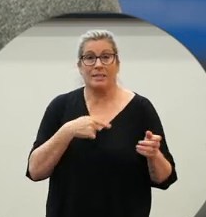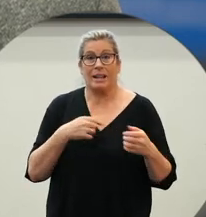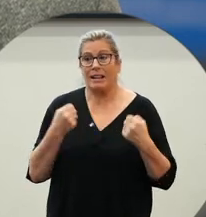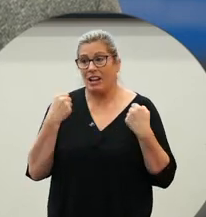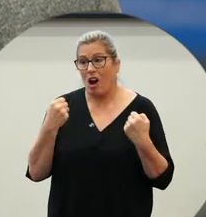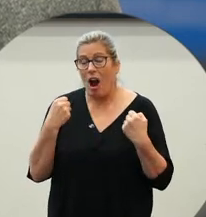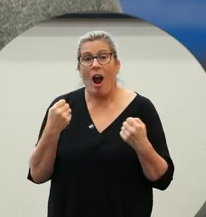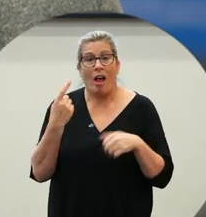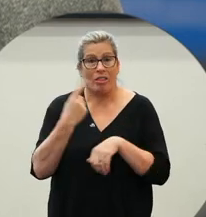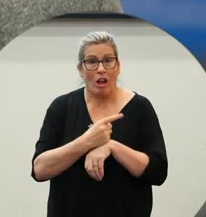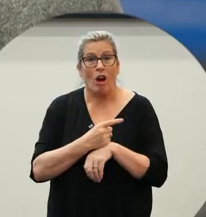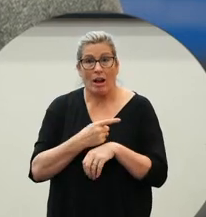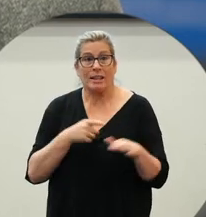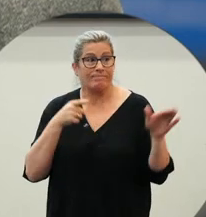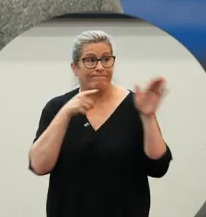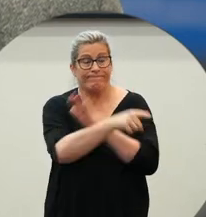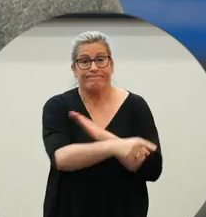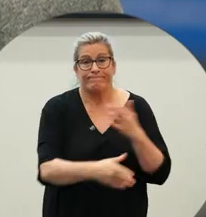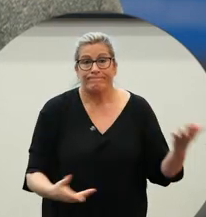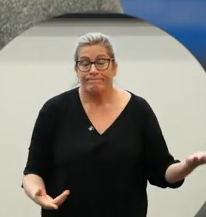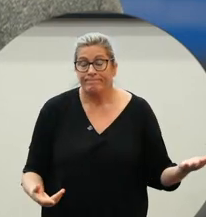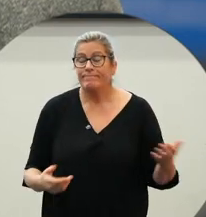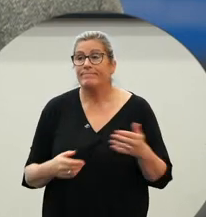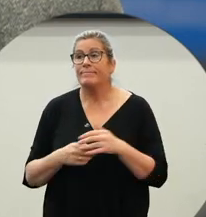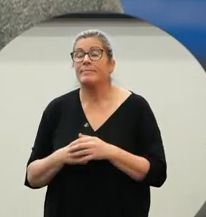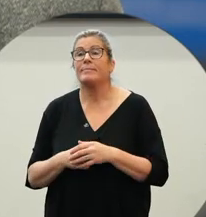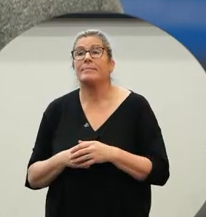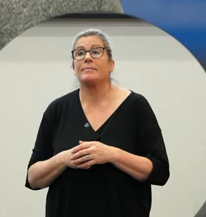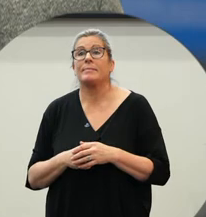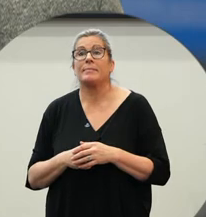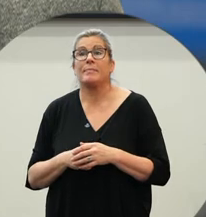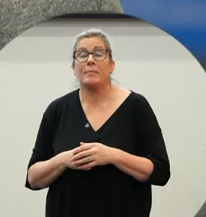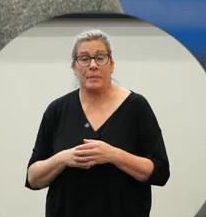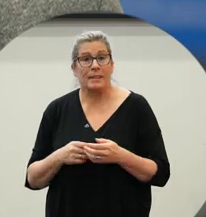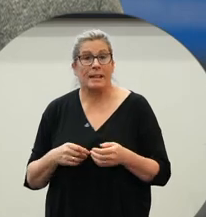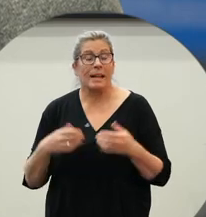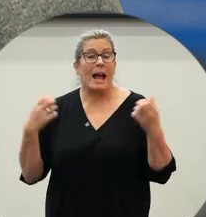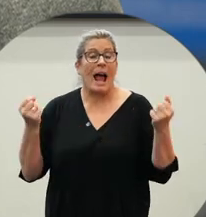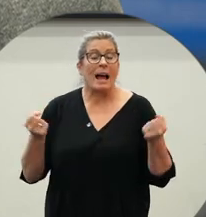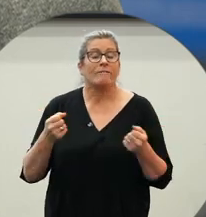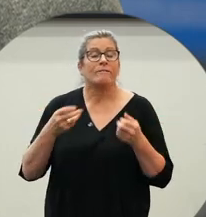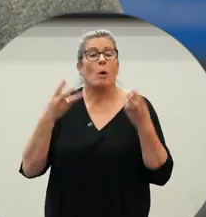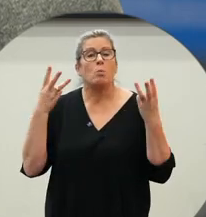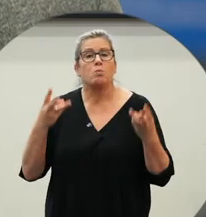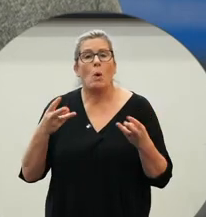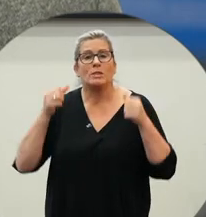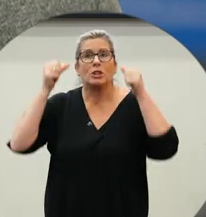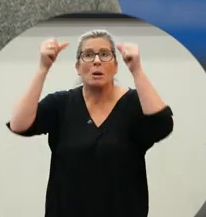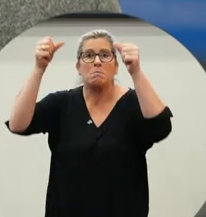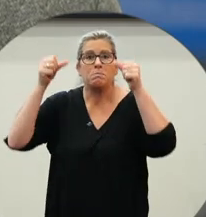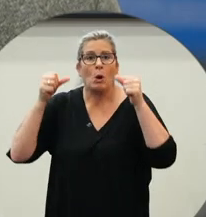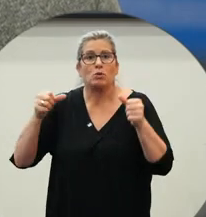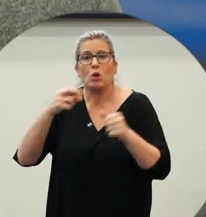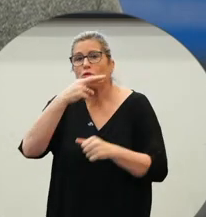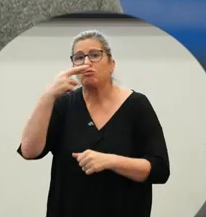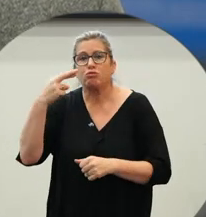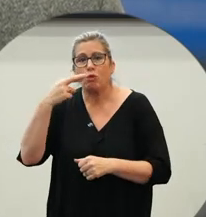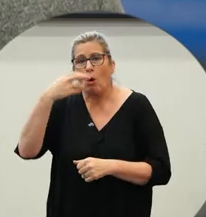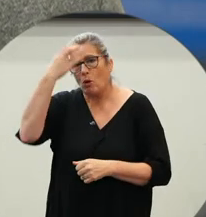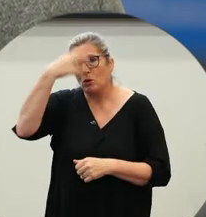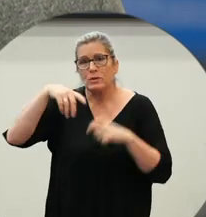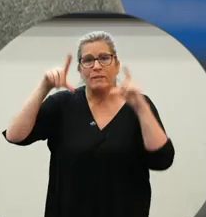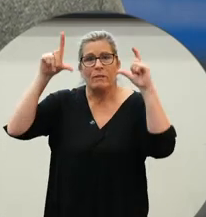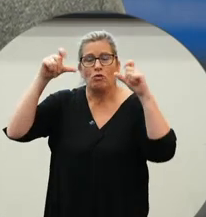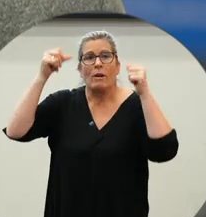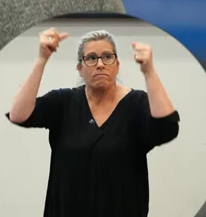made their getaway. And then there was wanted posters for Rose all over Northern Ireland, because they